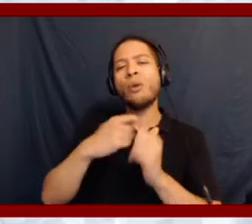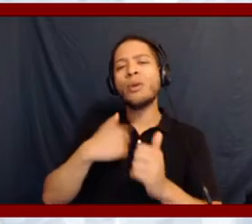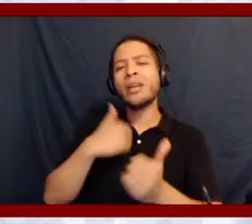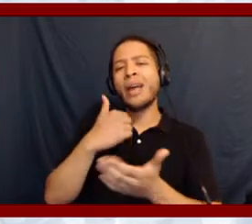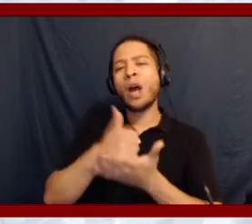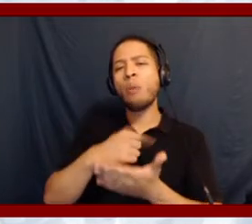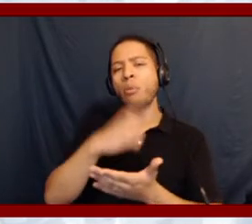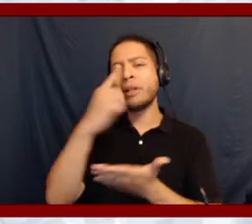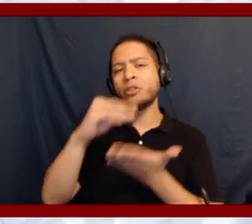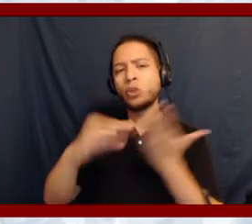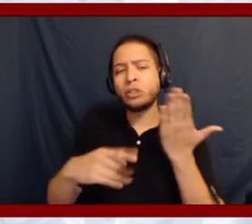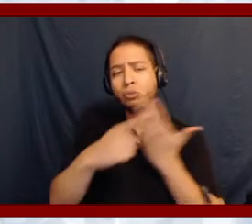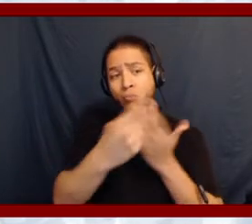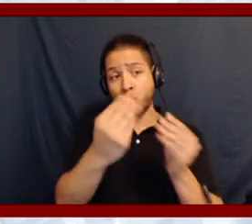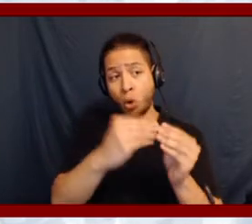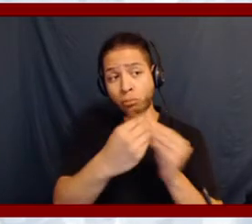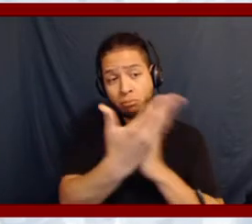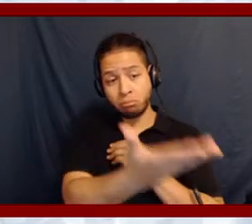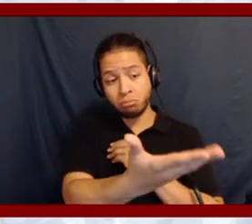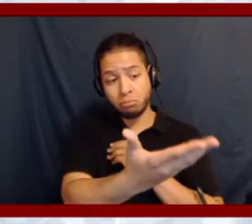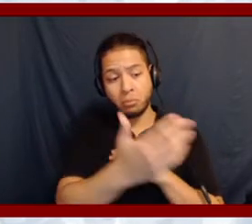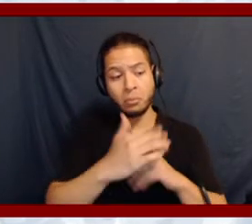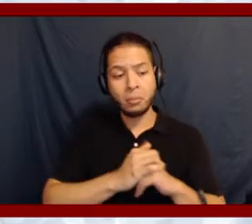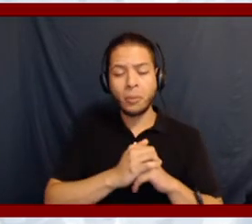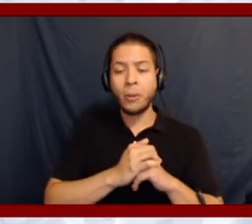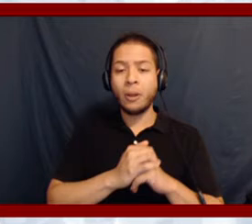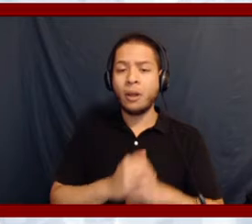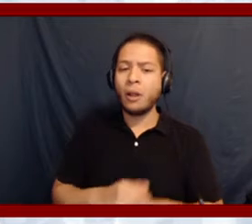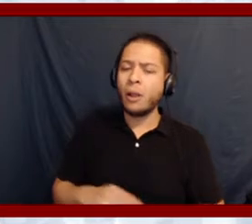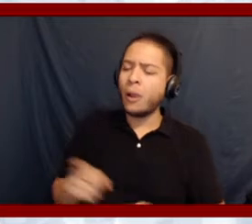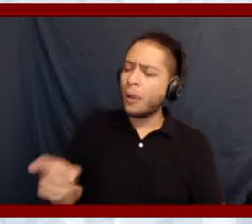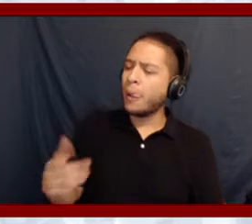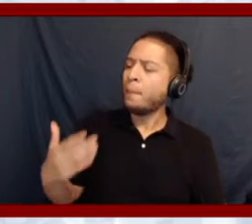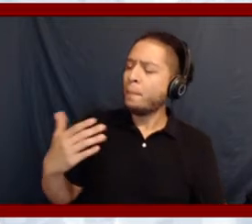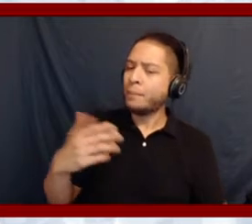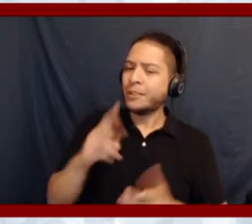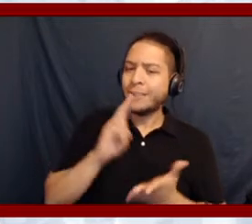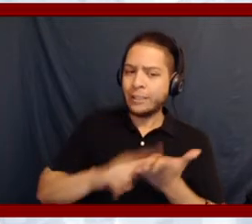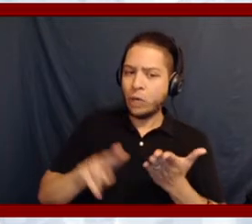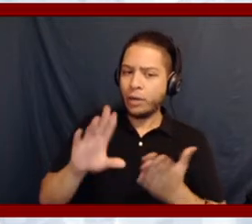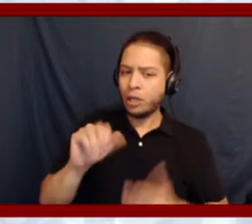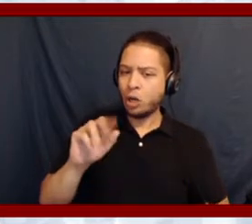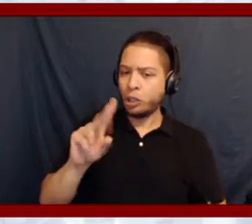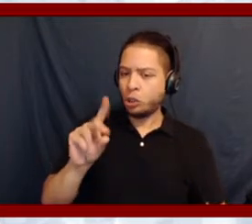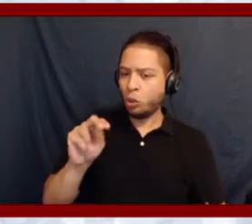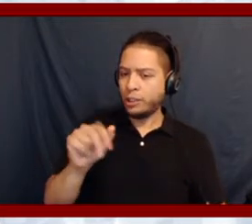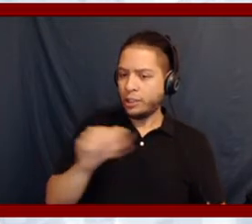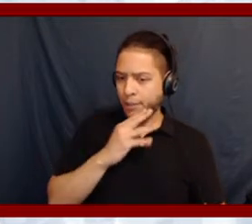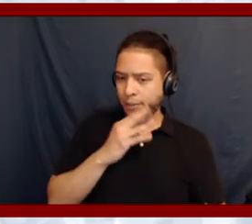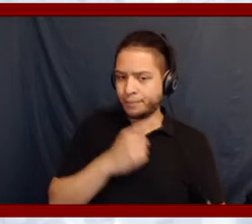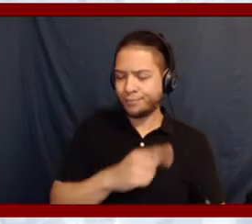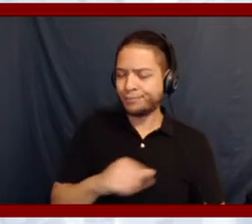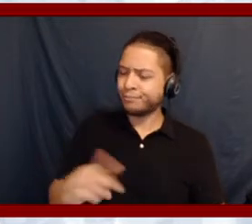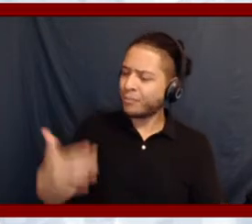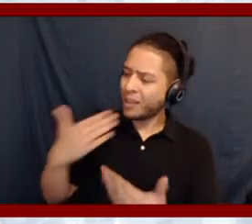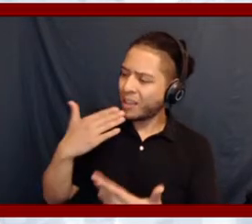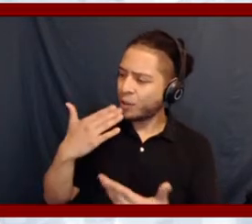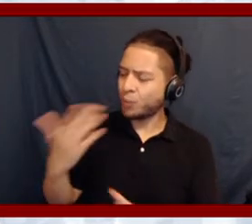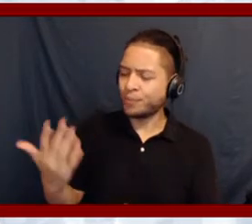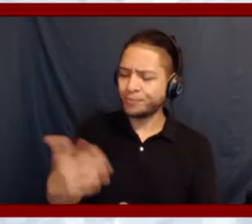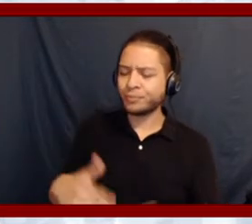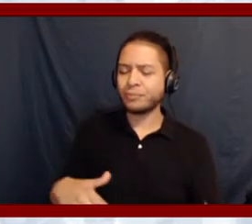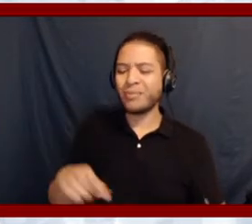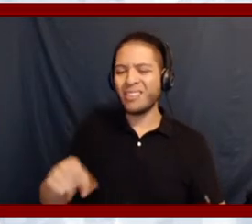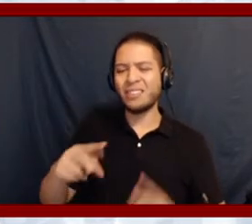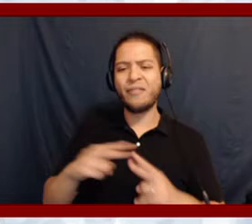much, Michelle. And you know, this is really important. It's personal to me. We unfortunately still have a system where many